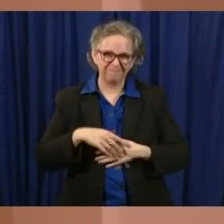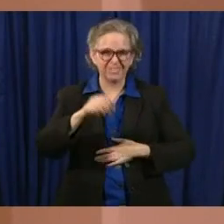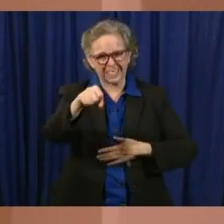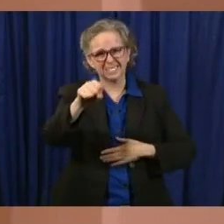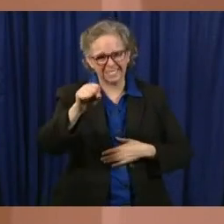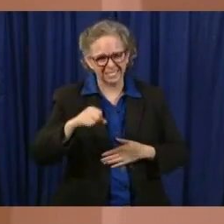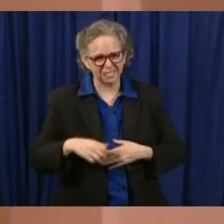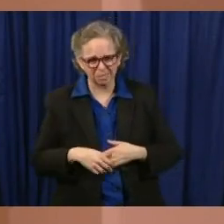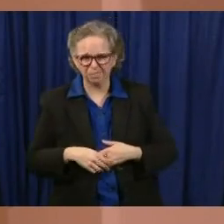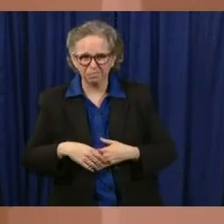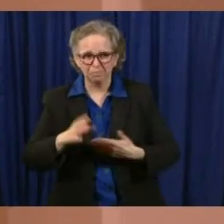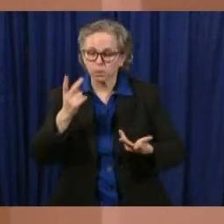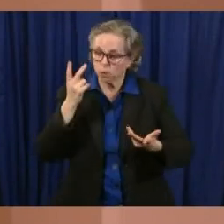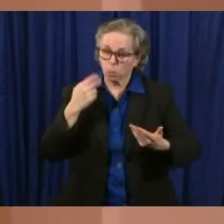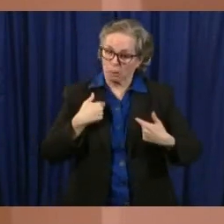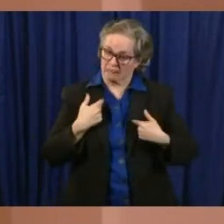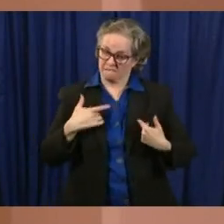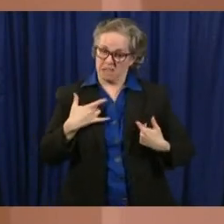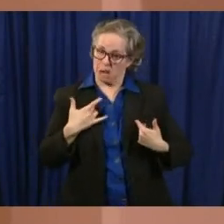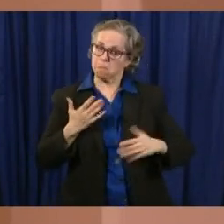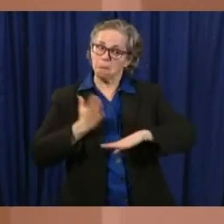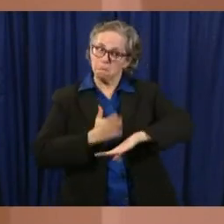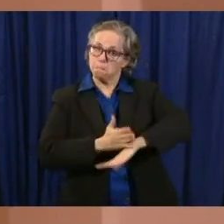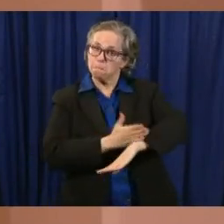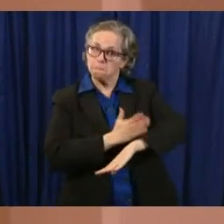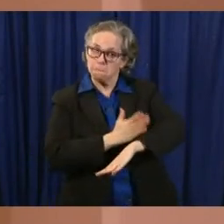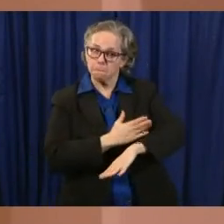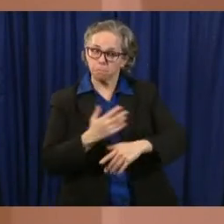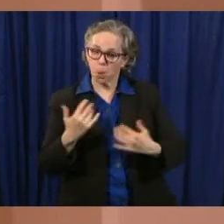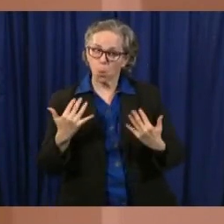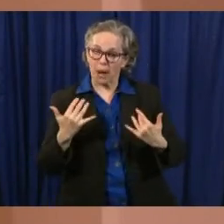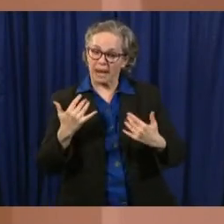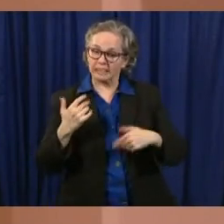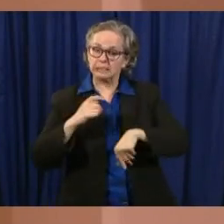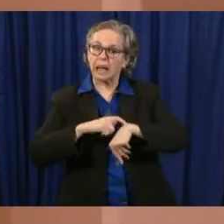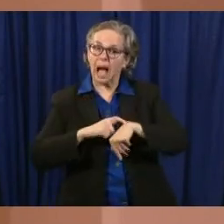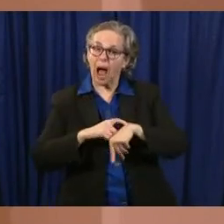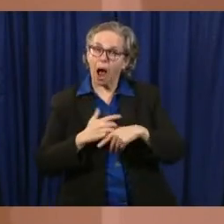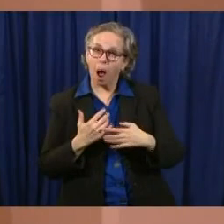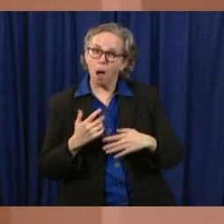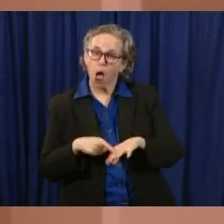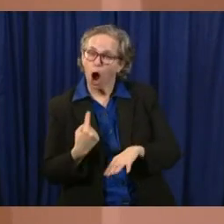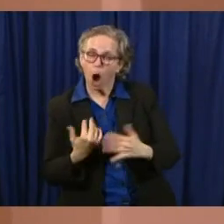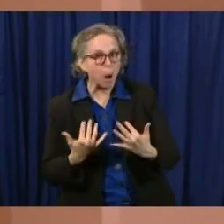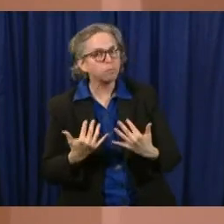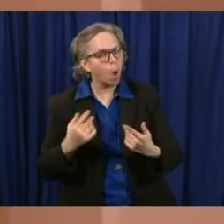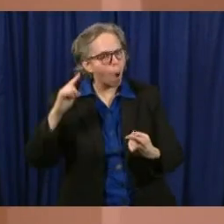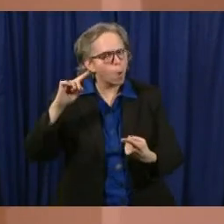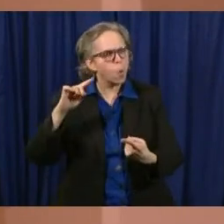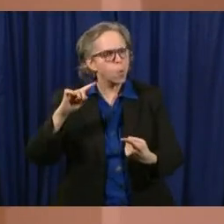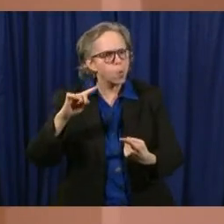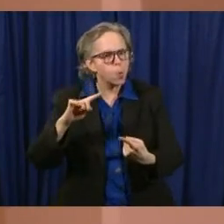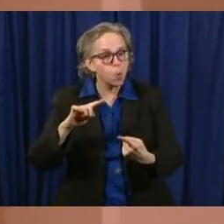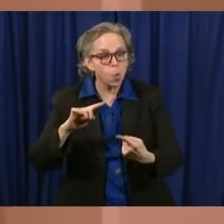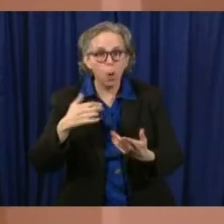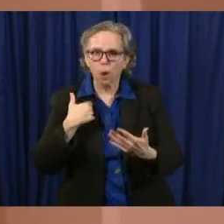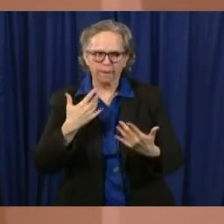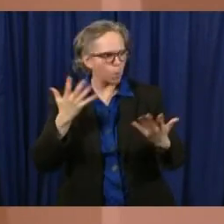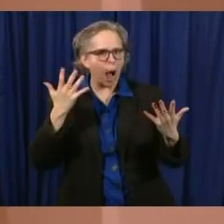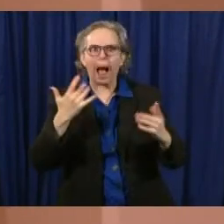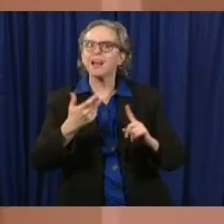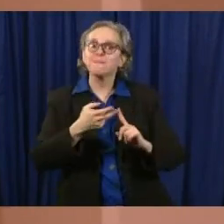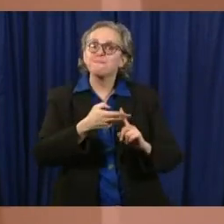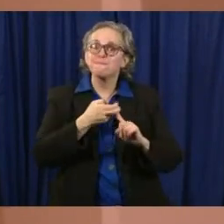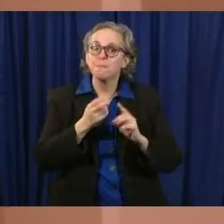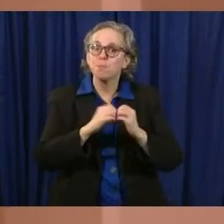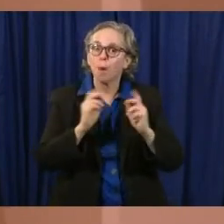we continue to see improvements. The wait times are less than the number of people we have on task. It's just we still have a